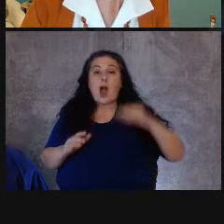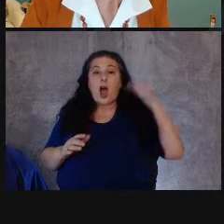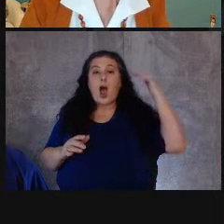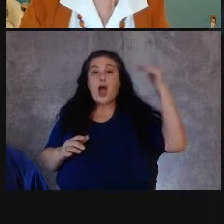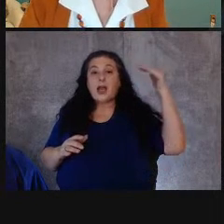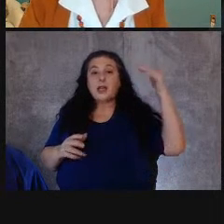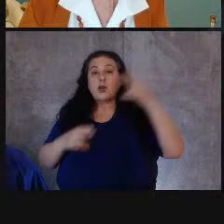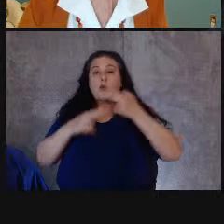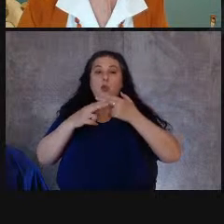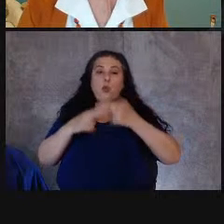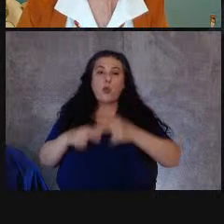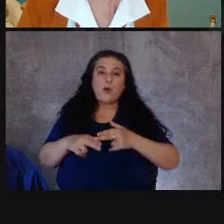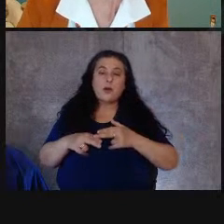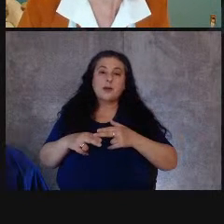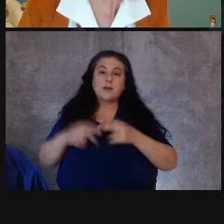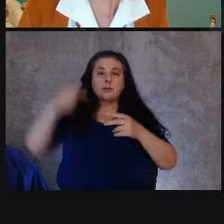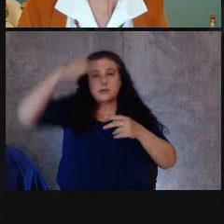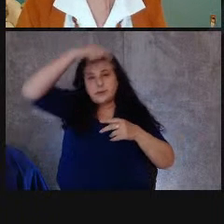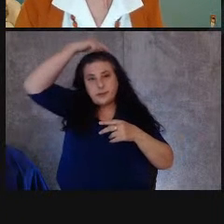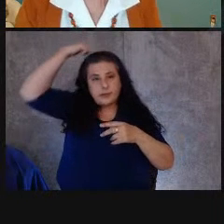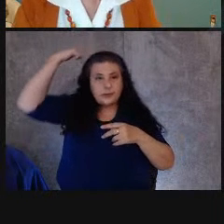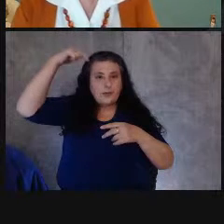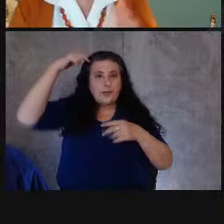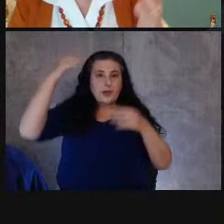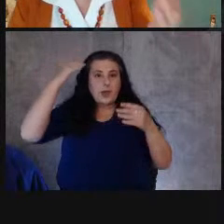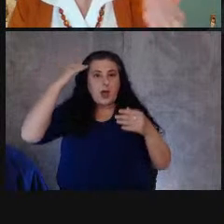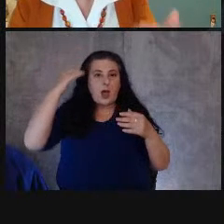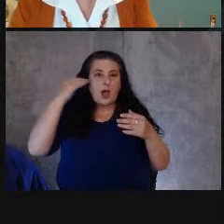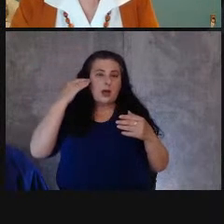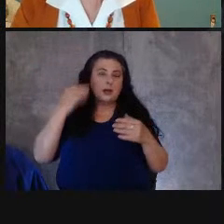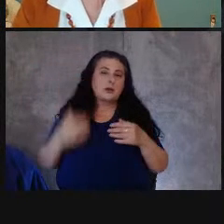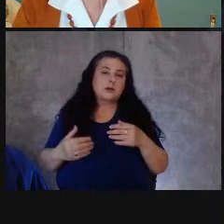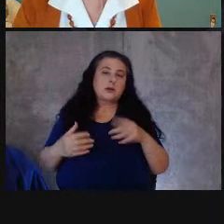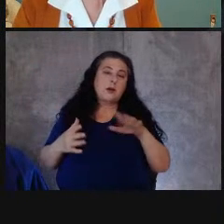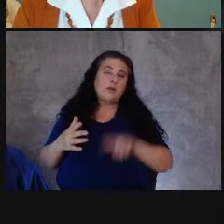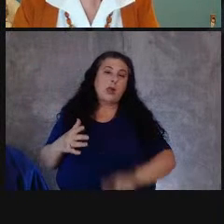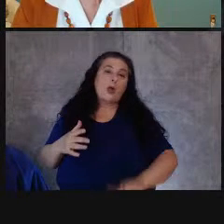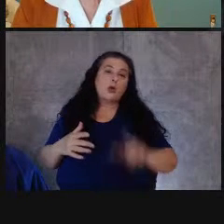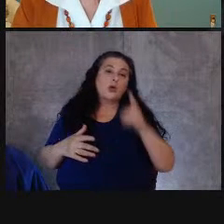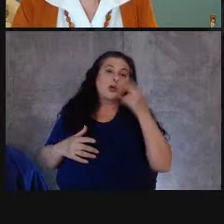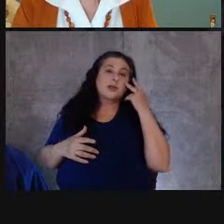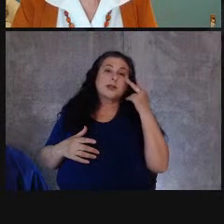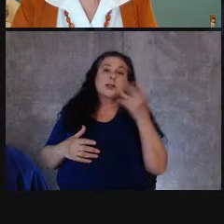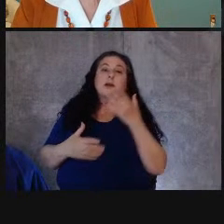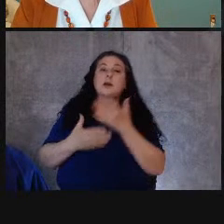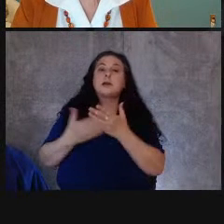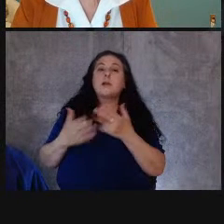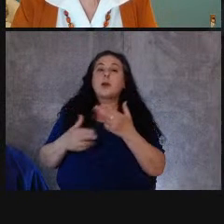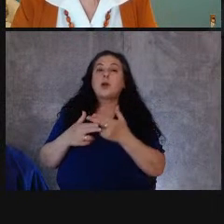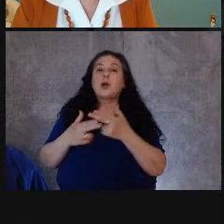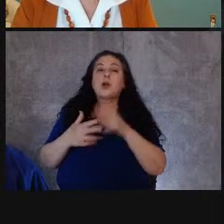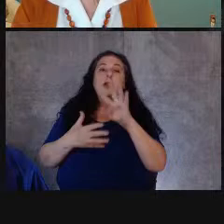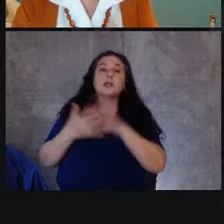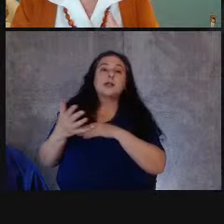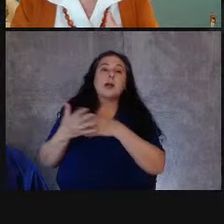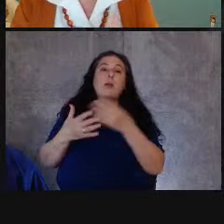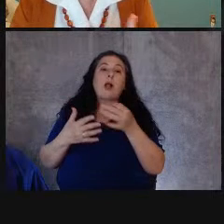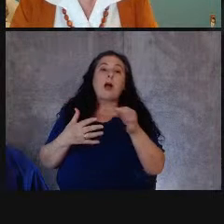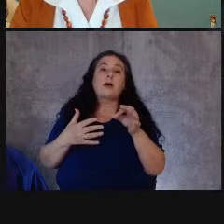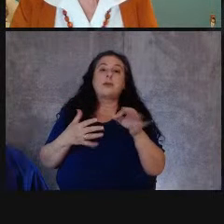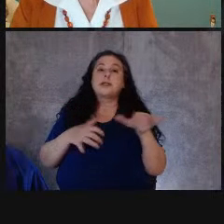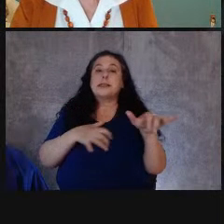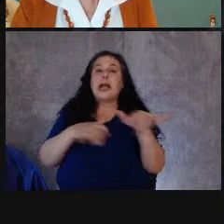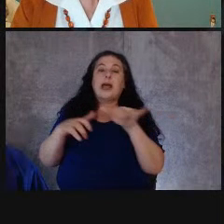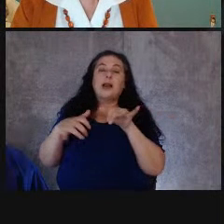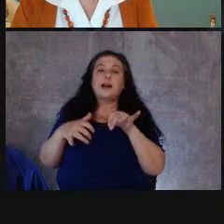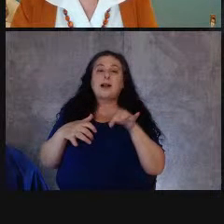and weight and the circumference of the head. And down below, you can see there's something called the table of standards. Well,